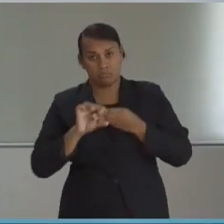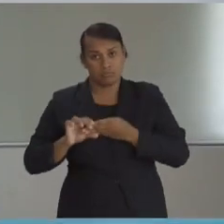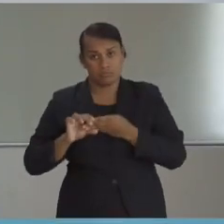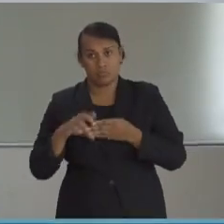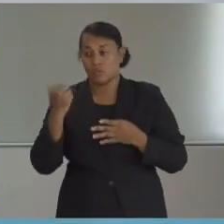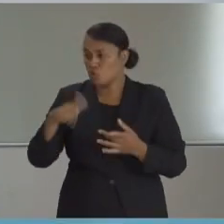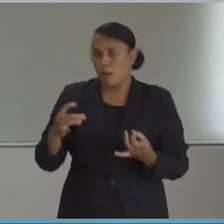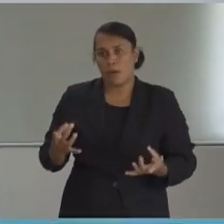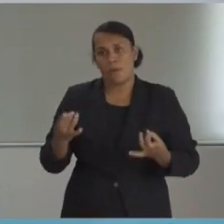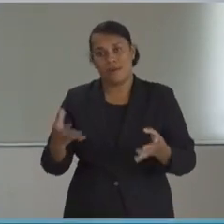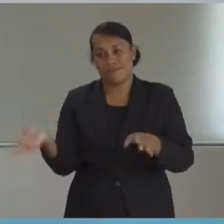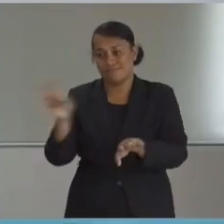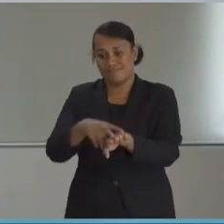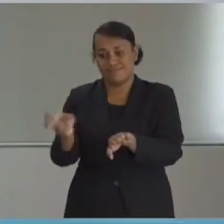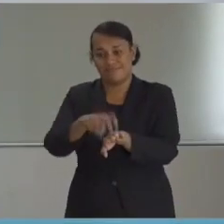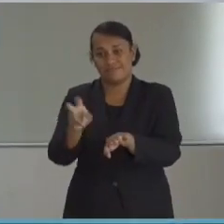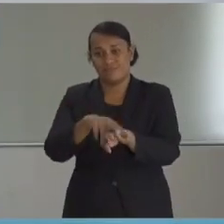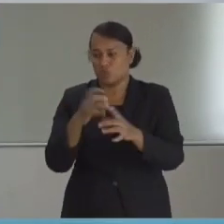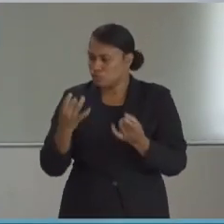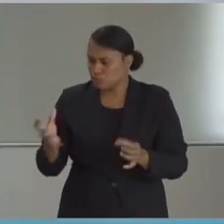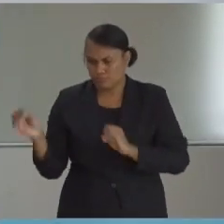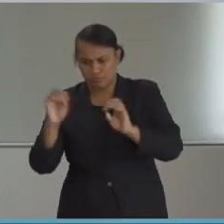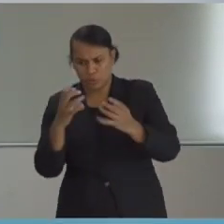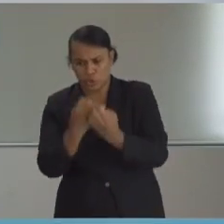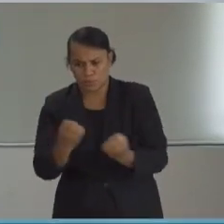and Altruism to cover